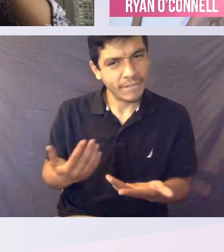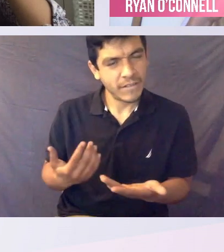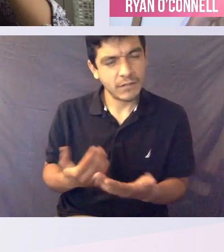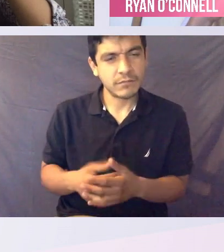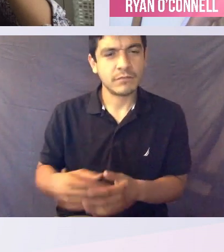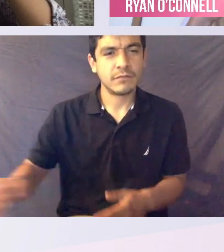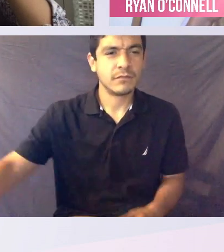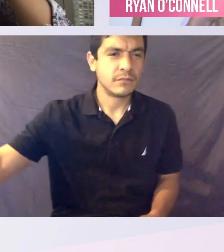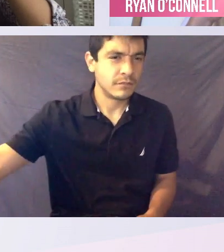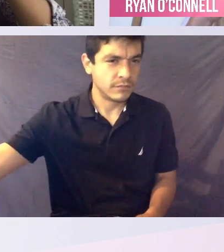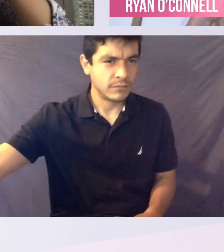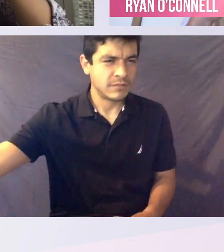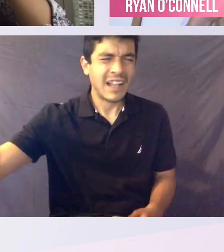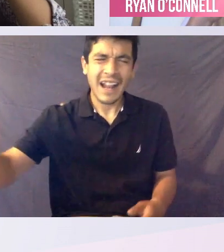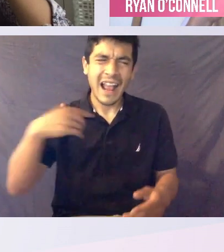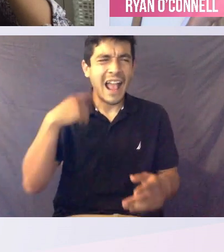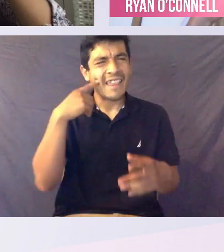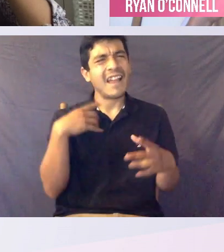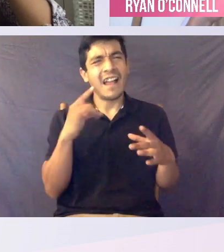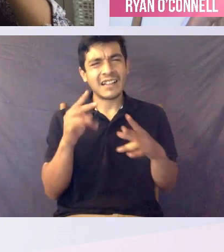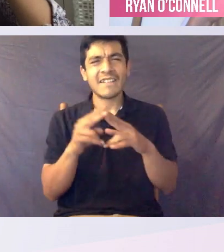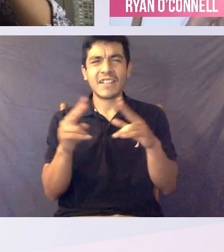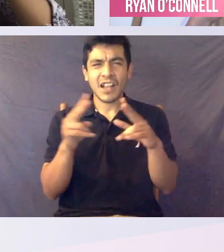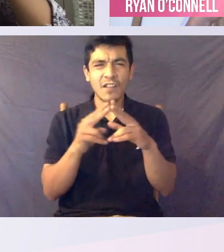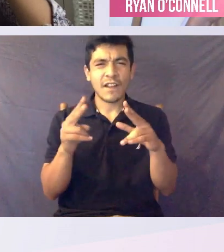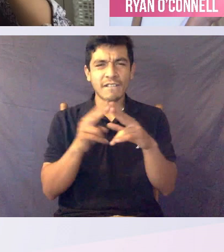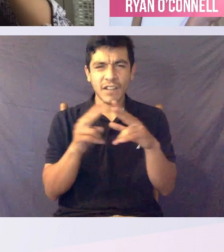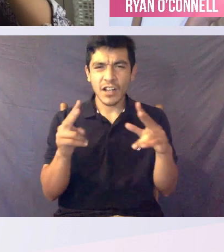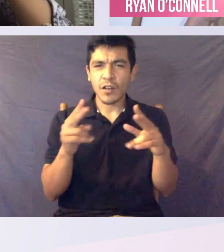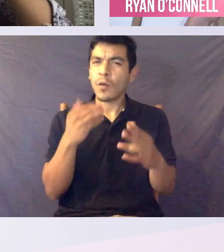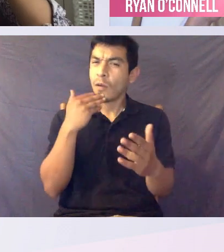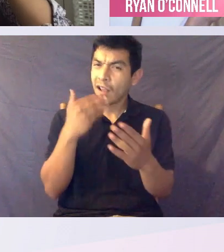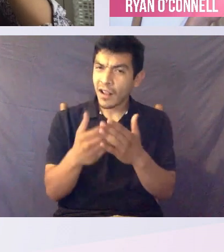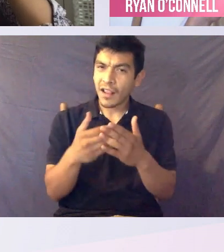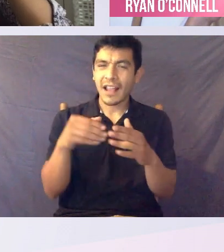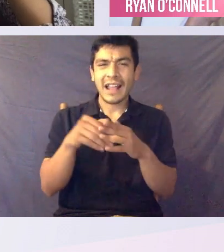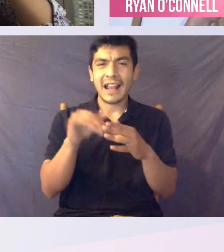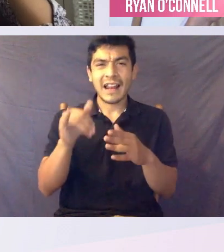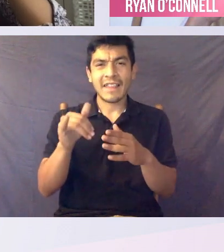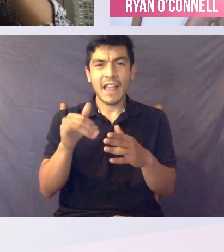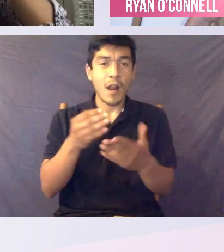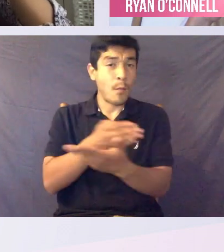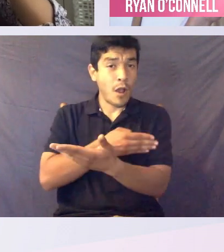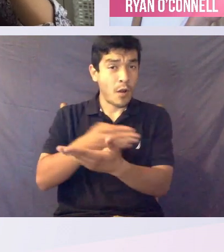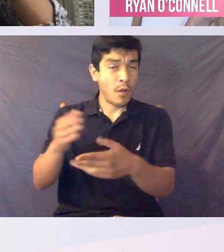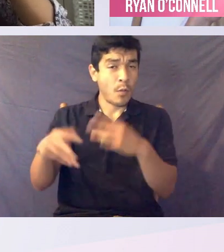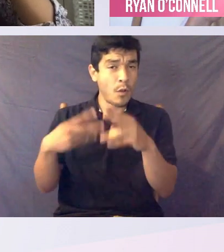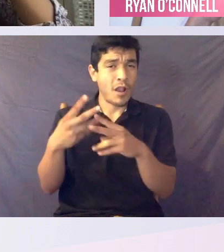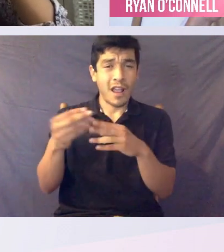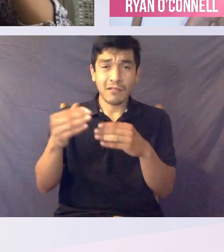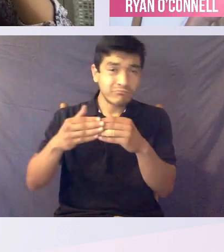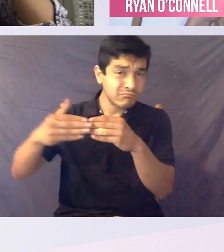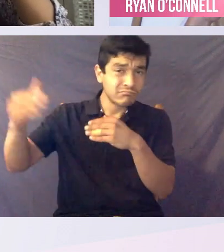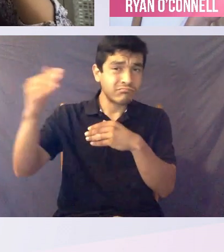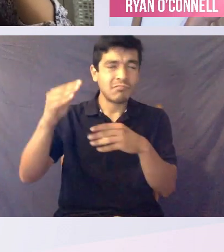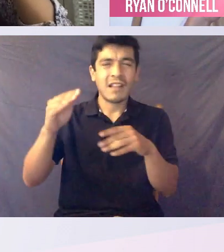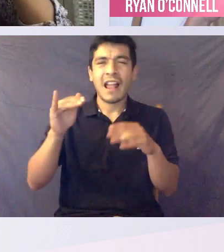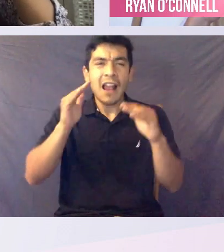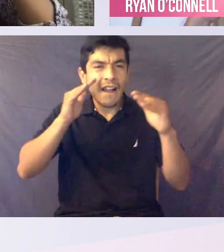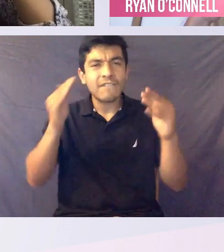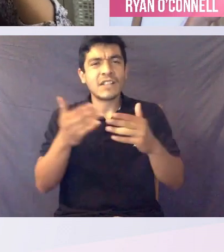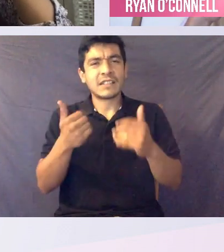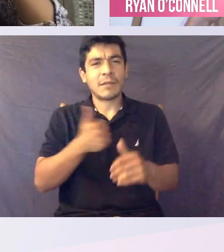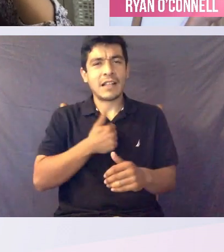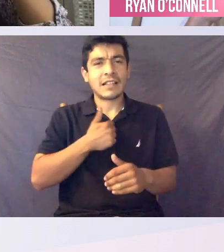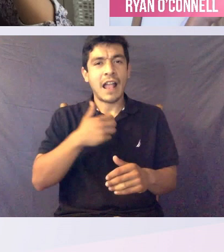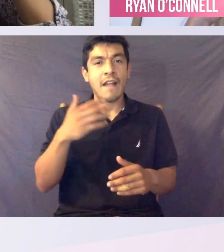And I think I did very, very, very well in the Broadway world and beyond at convincing myself and everyone else that I was